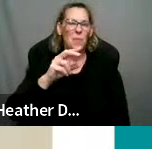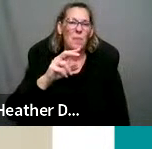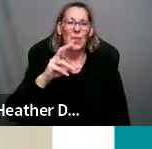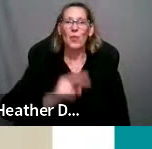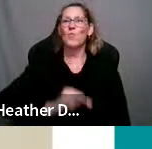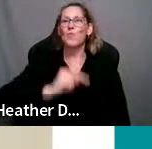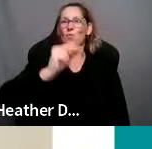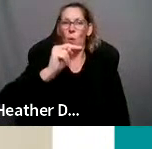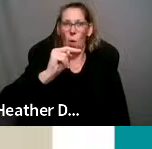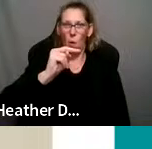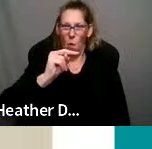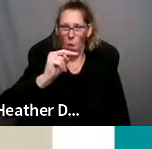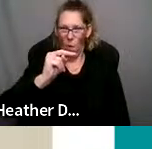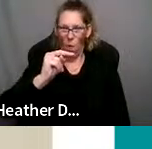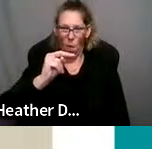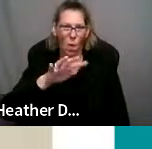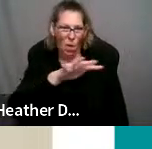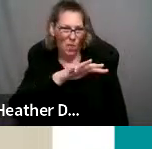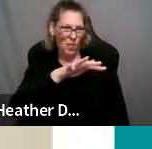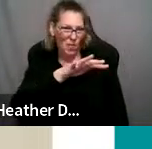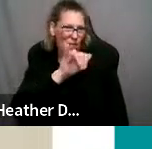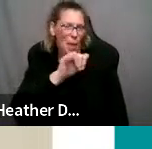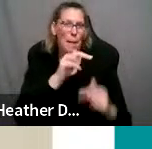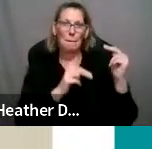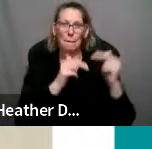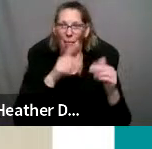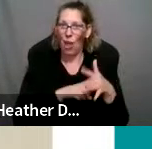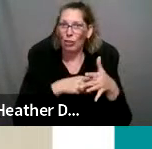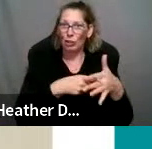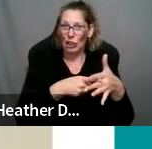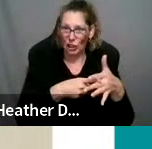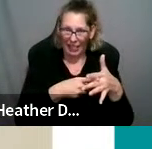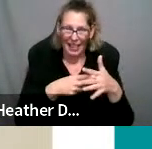was built originally. I